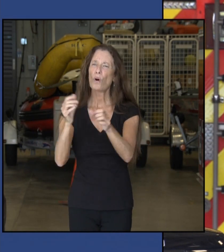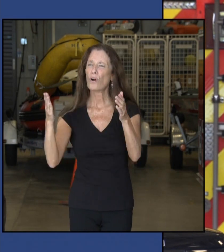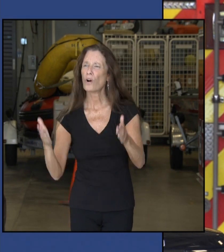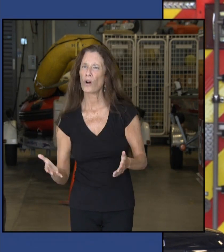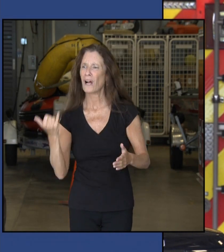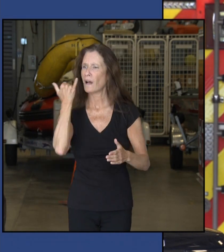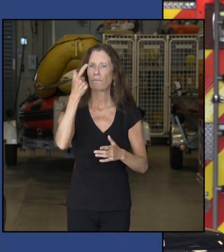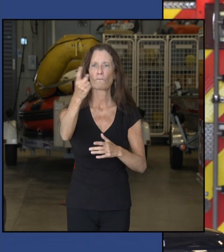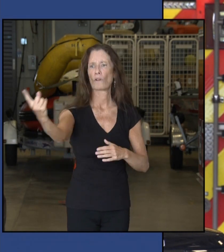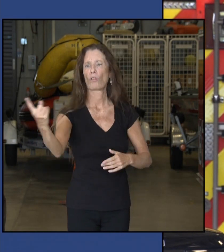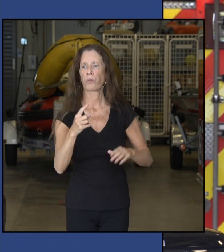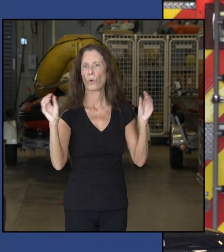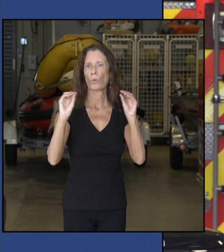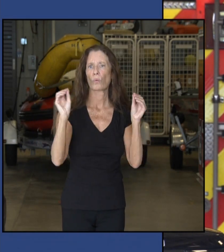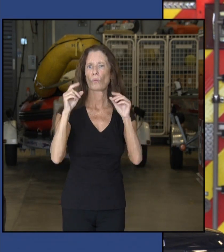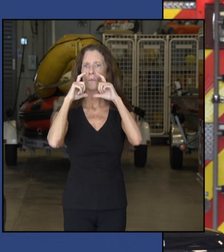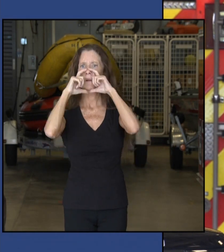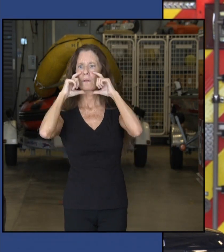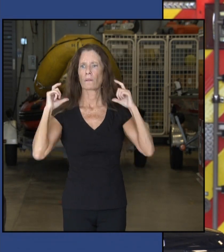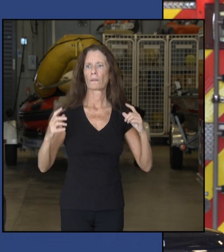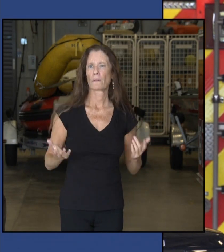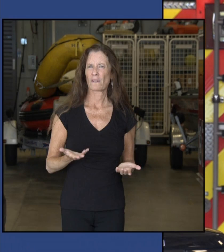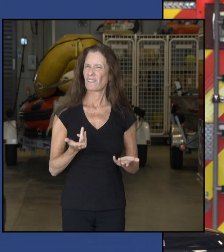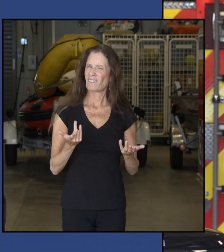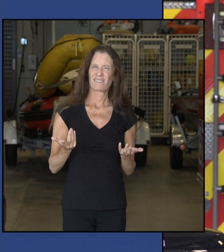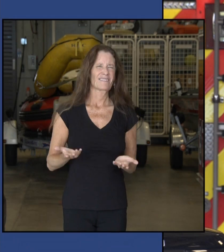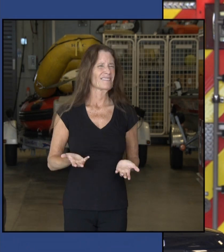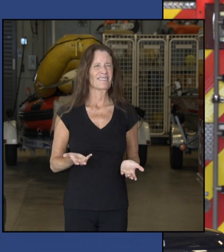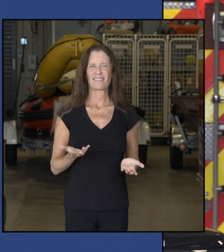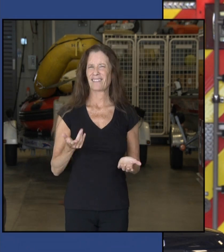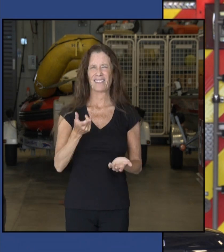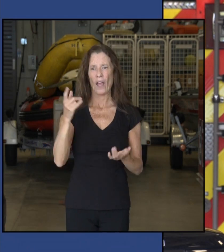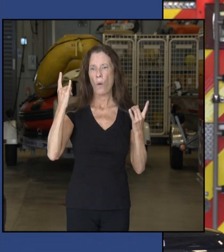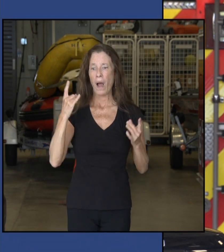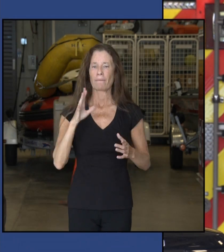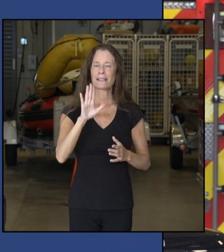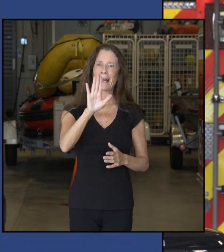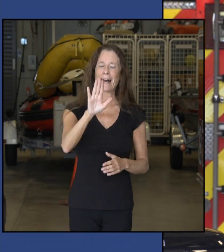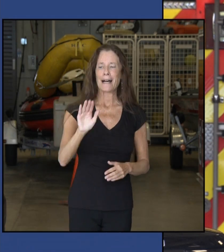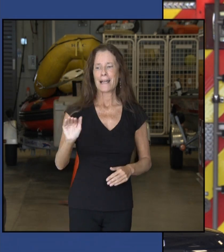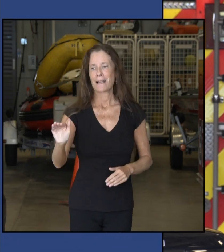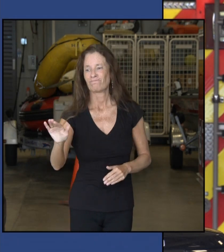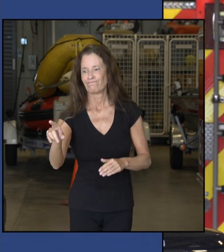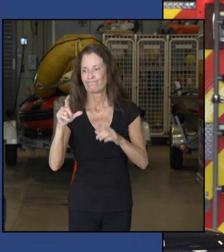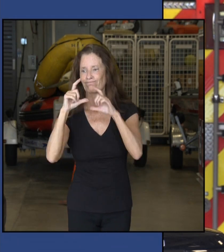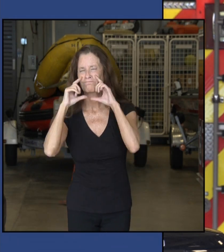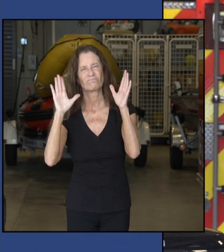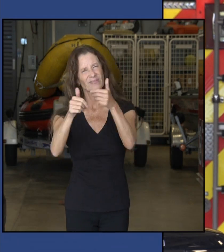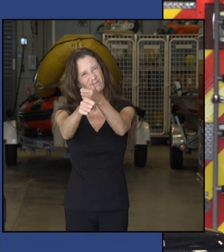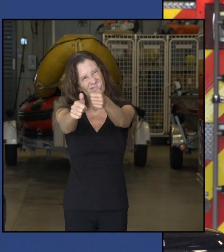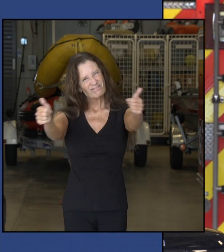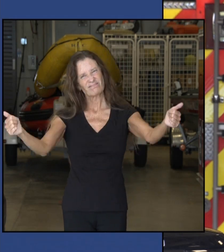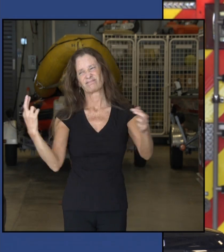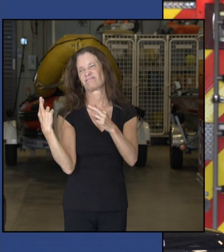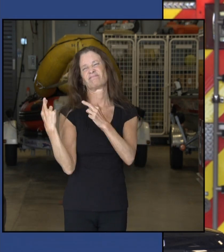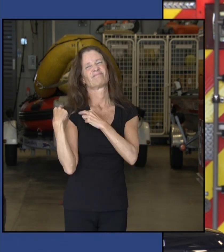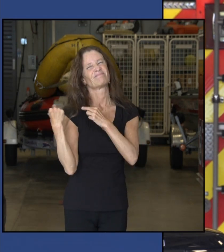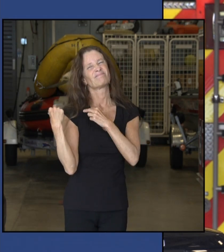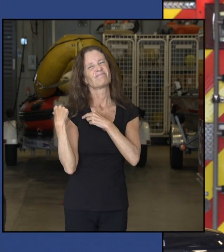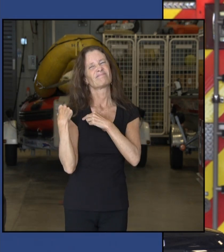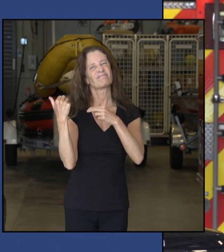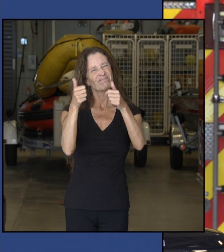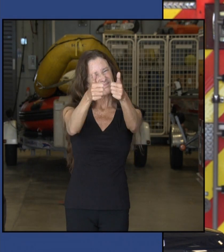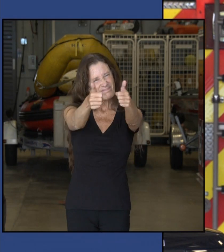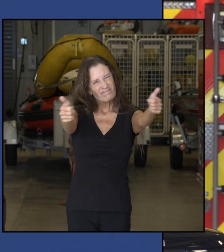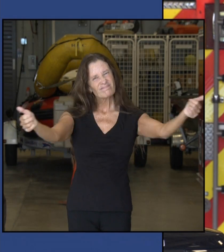of having to ask you to wear a mask. That's not fair. It's not fair to them, and it's not fair to the folks around them. Please, just be kind,